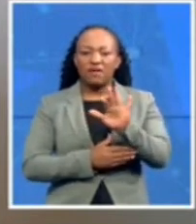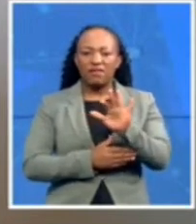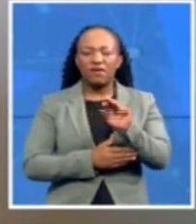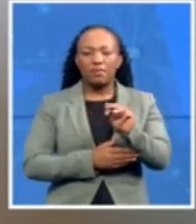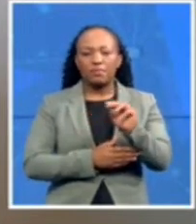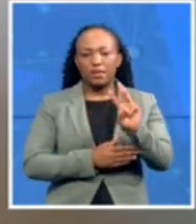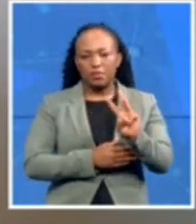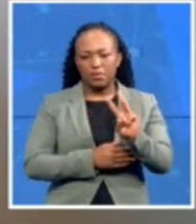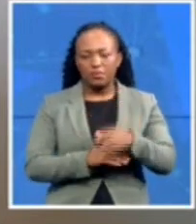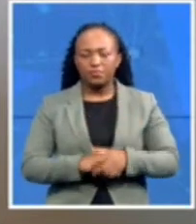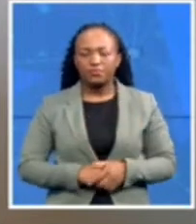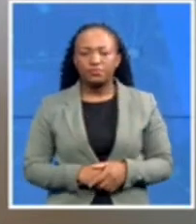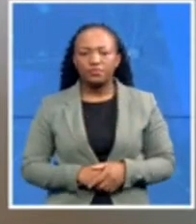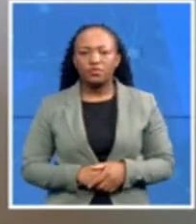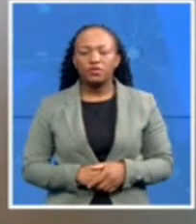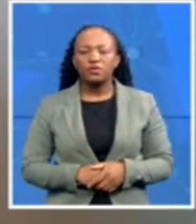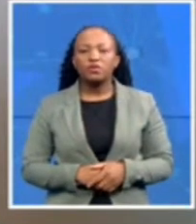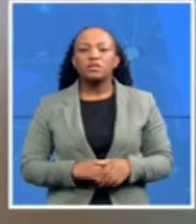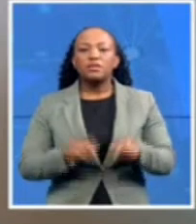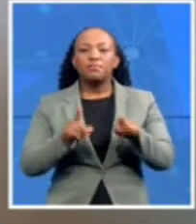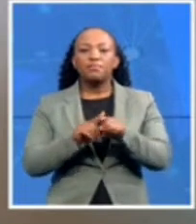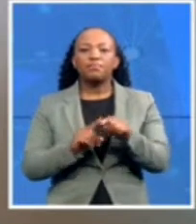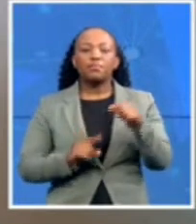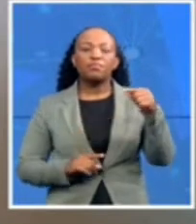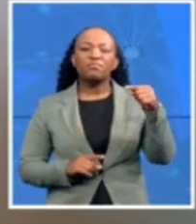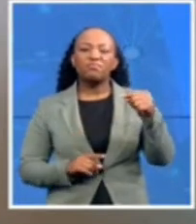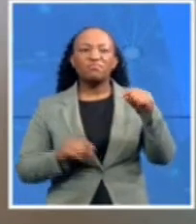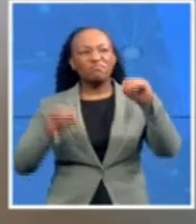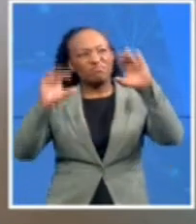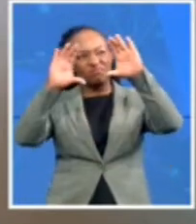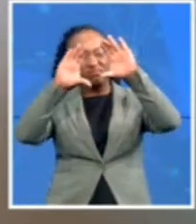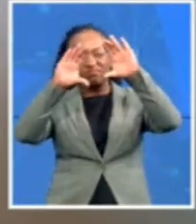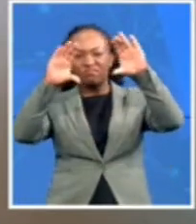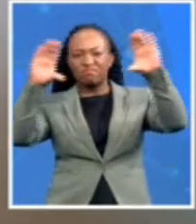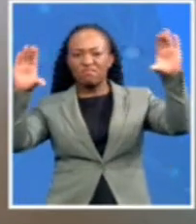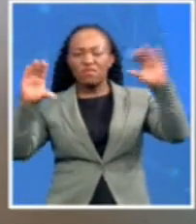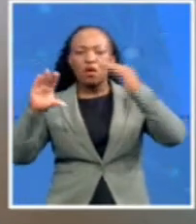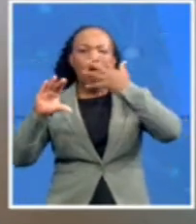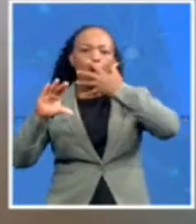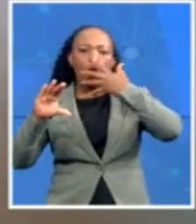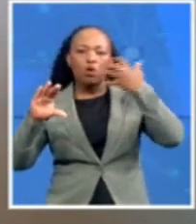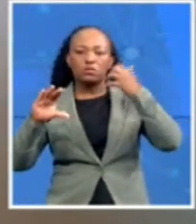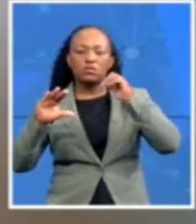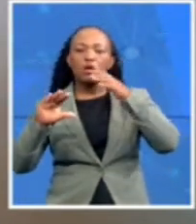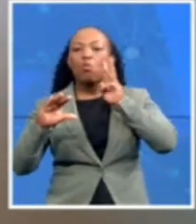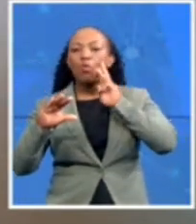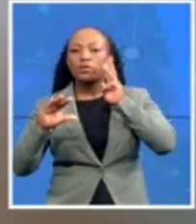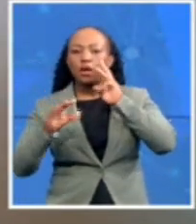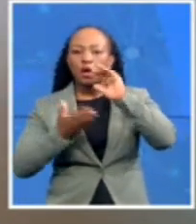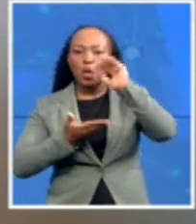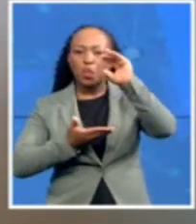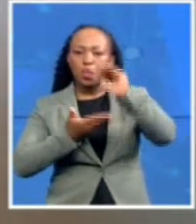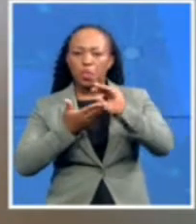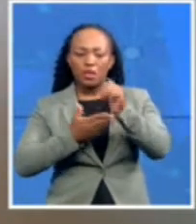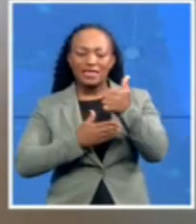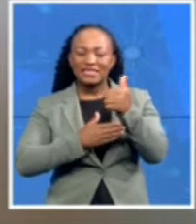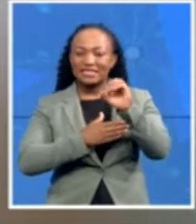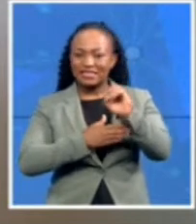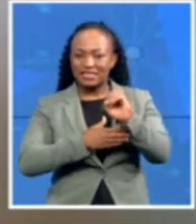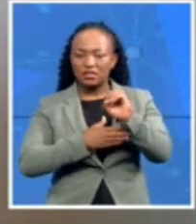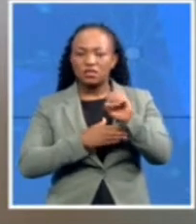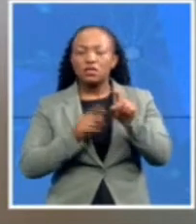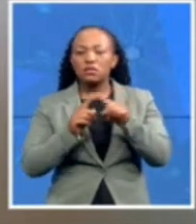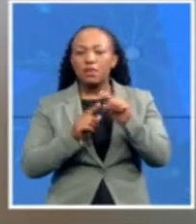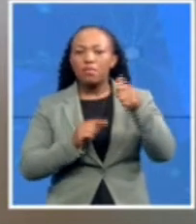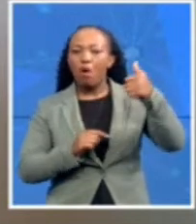temperatures to 60 degrees, and in particular switched off geysers during peak